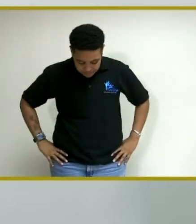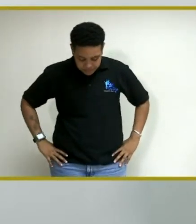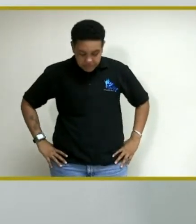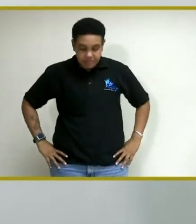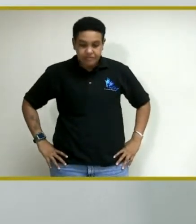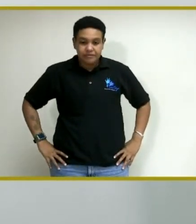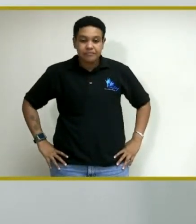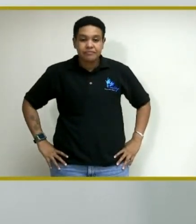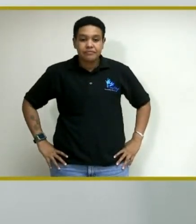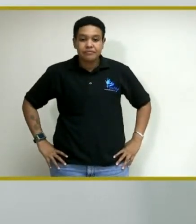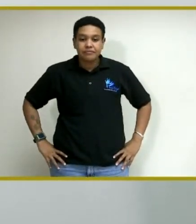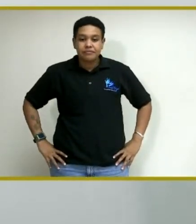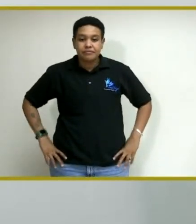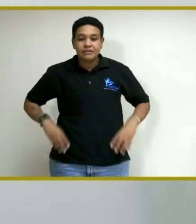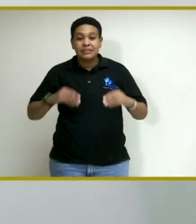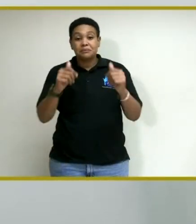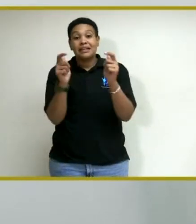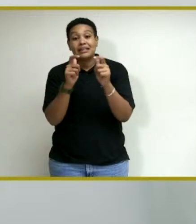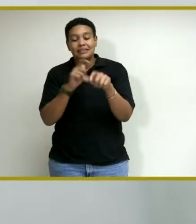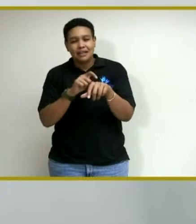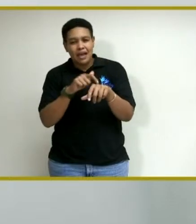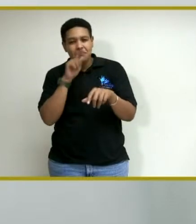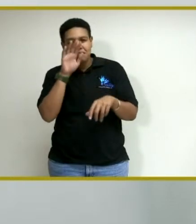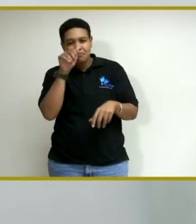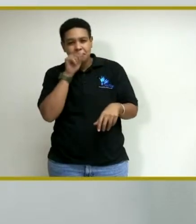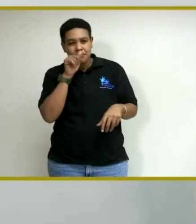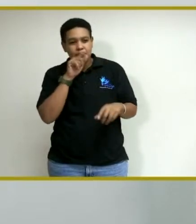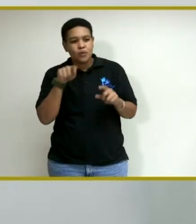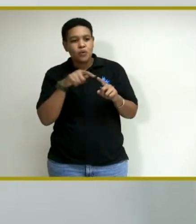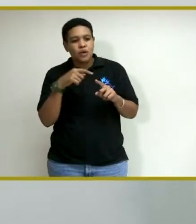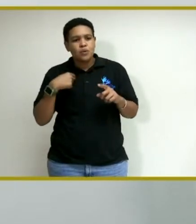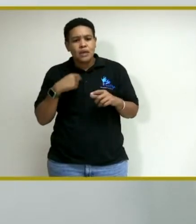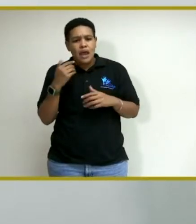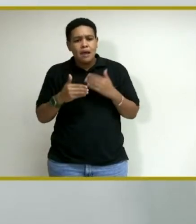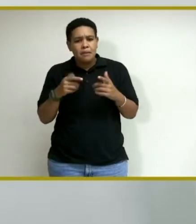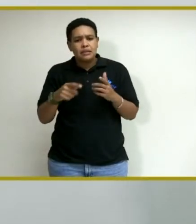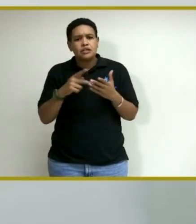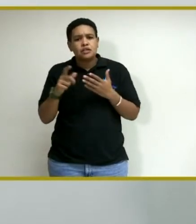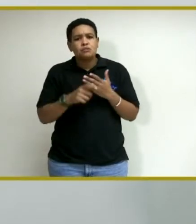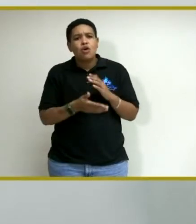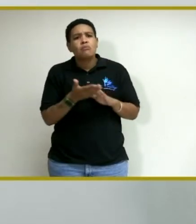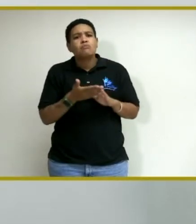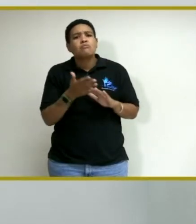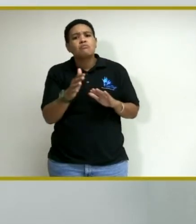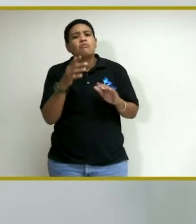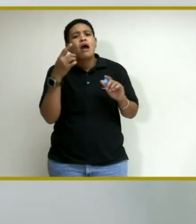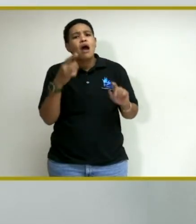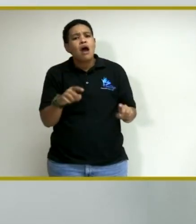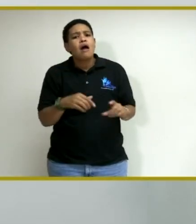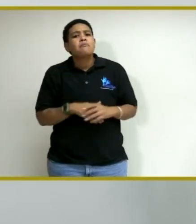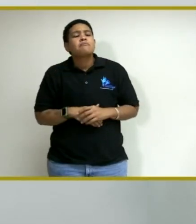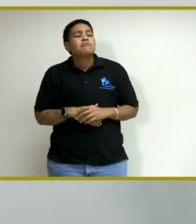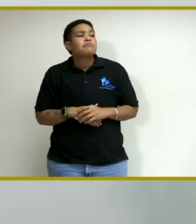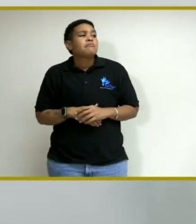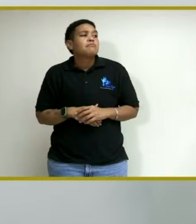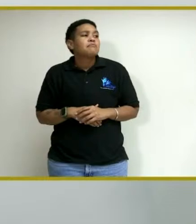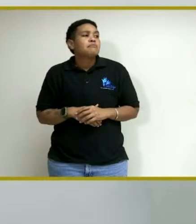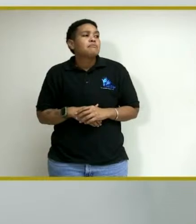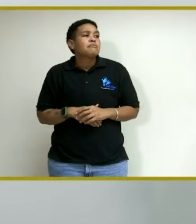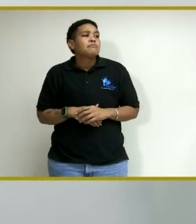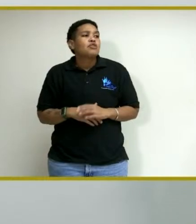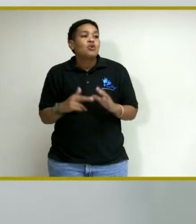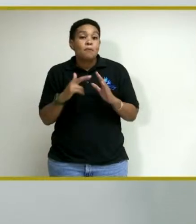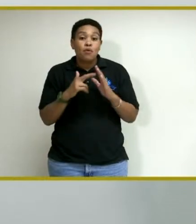indulgence and patience. When we had embarked on this program, the